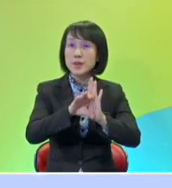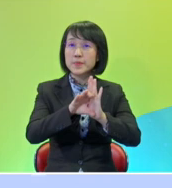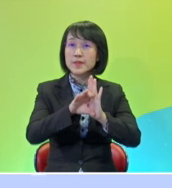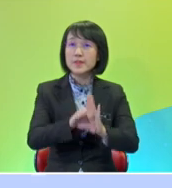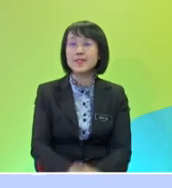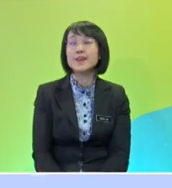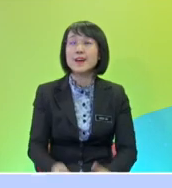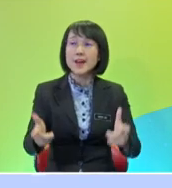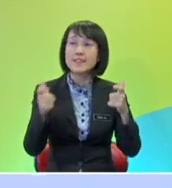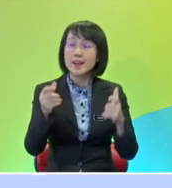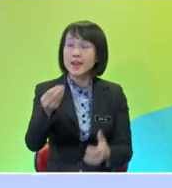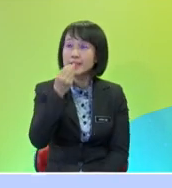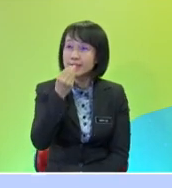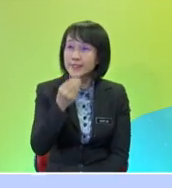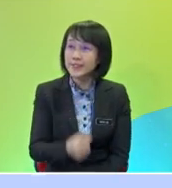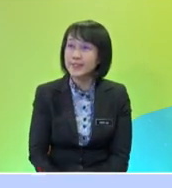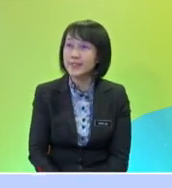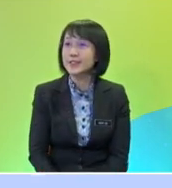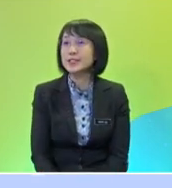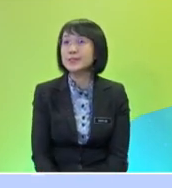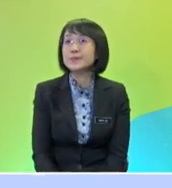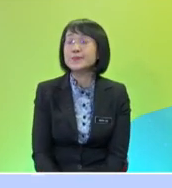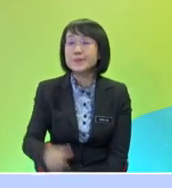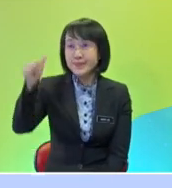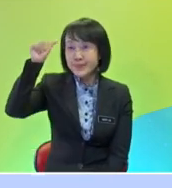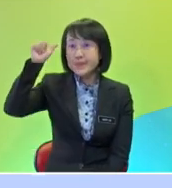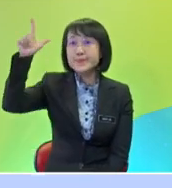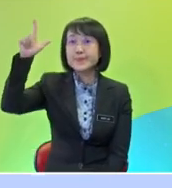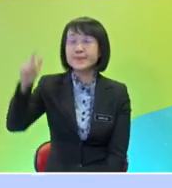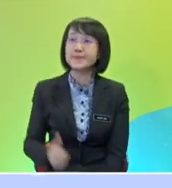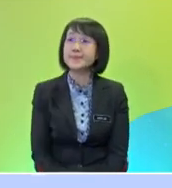recently? Ah, okay. Yes, Alex. Mm-hmm.